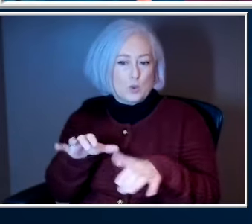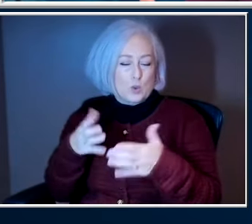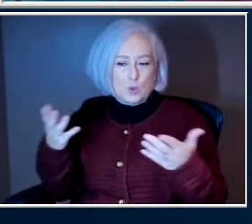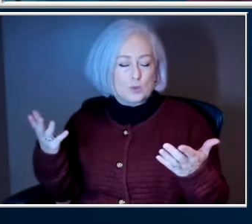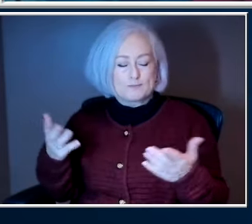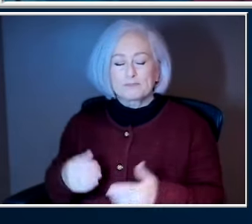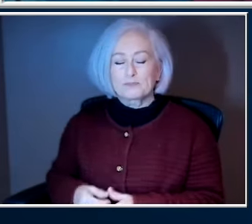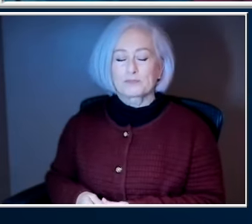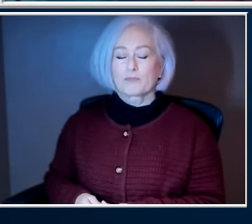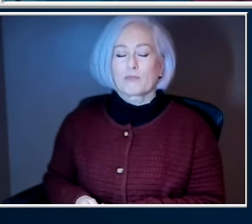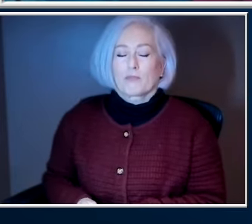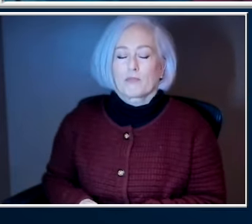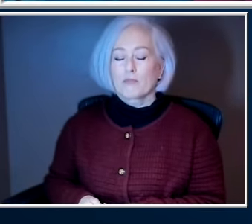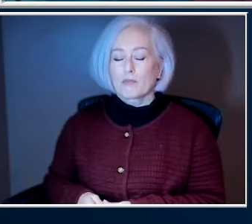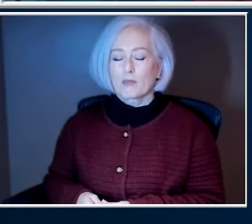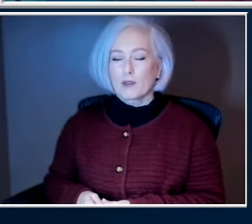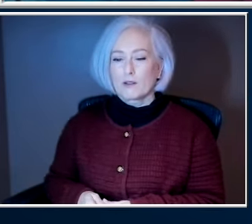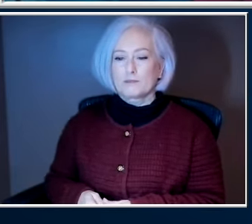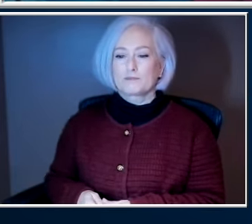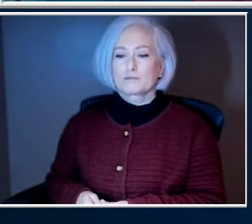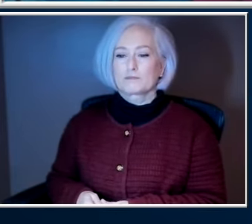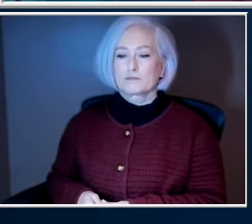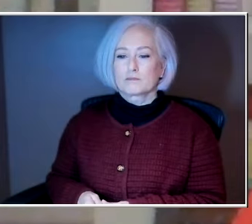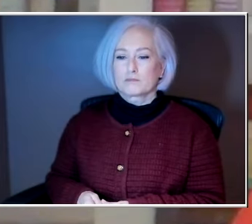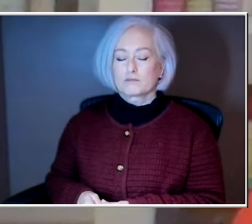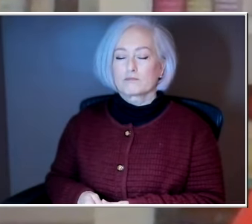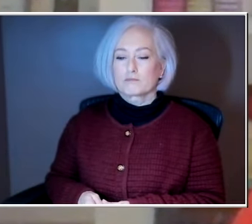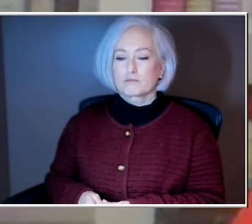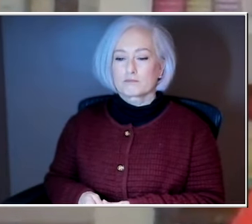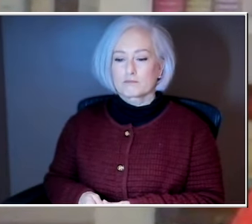as achieving kind of that ultimate weight loss?